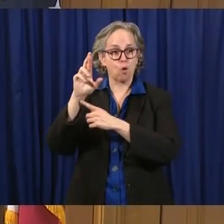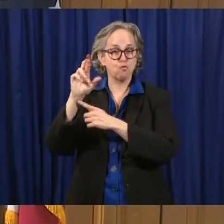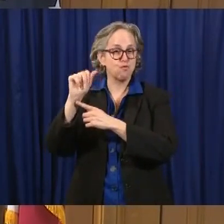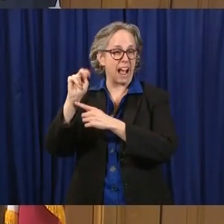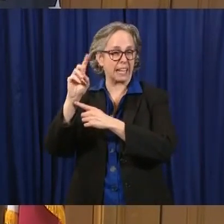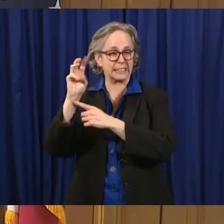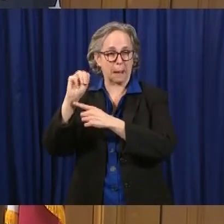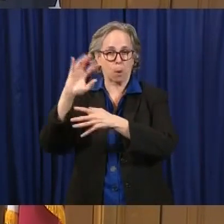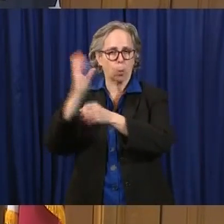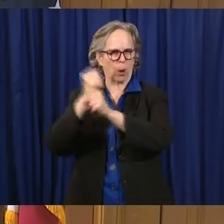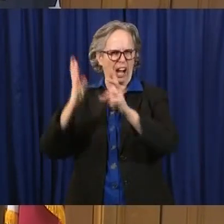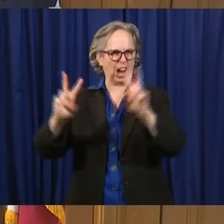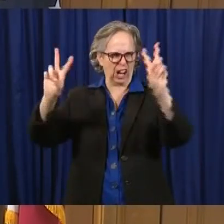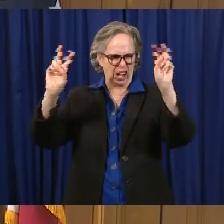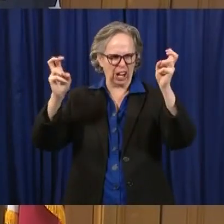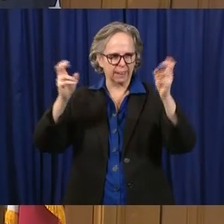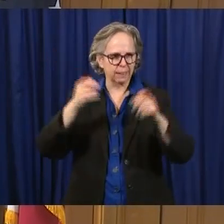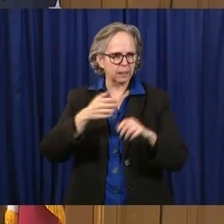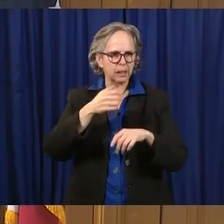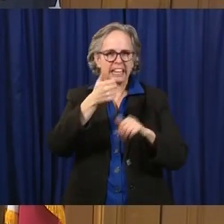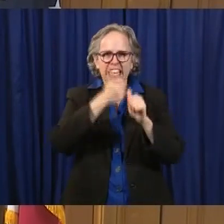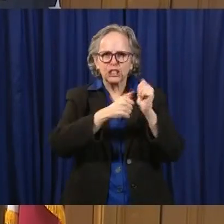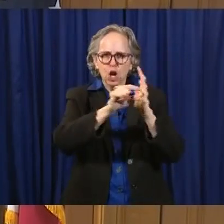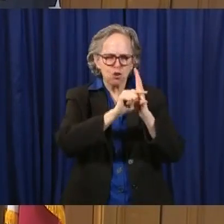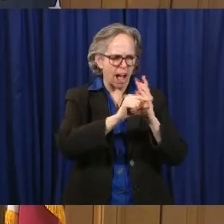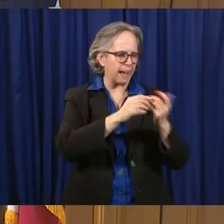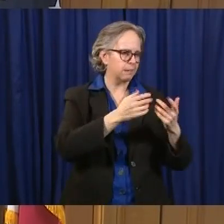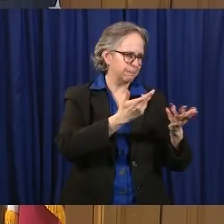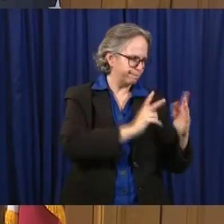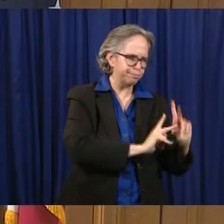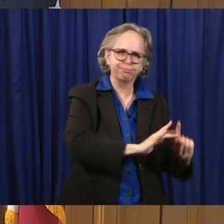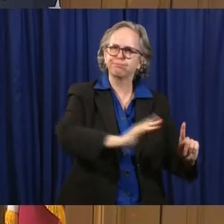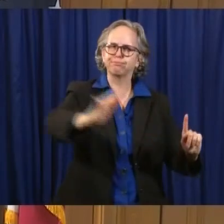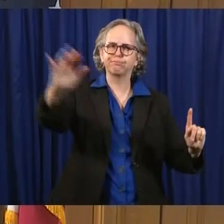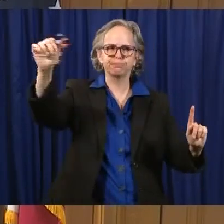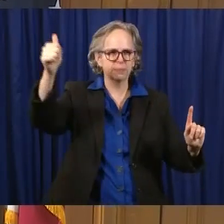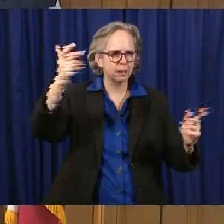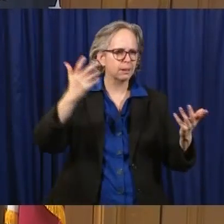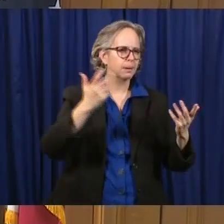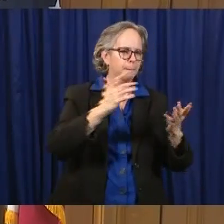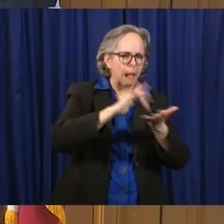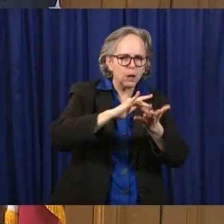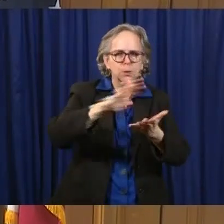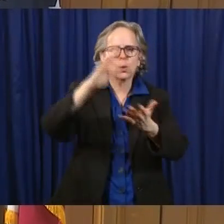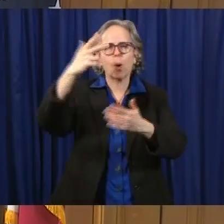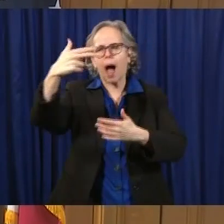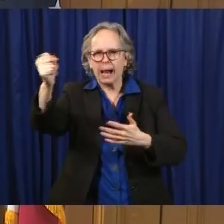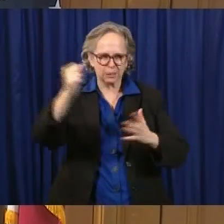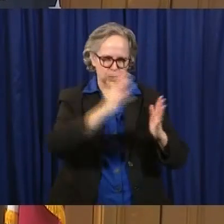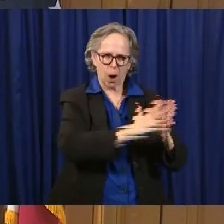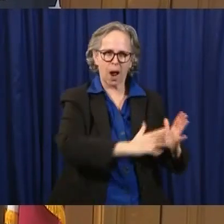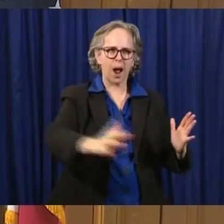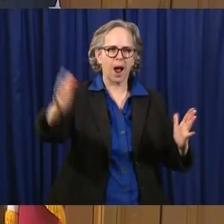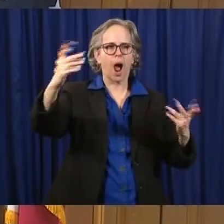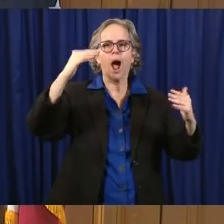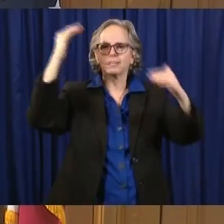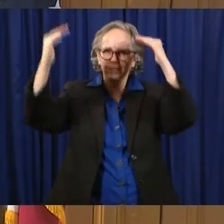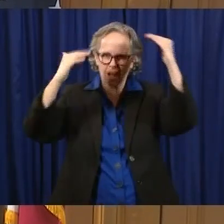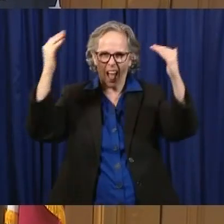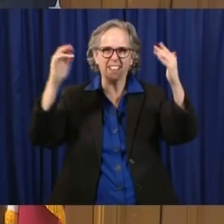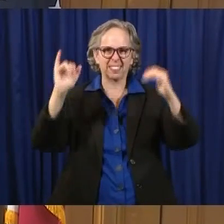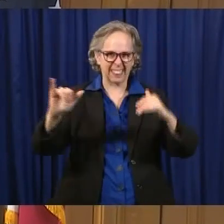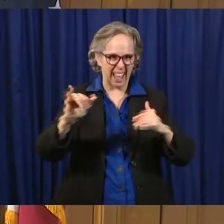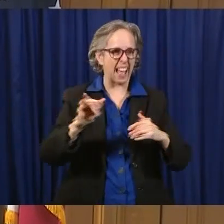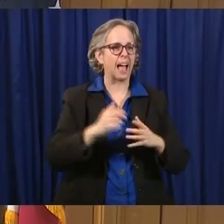that's K through 5, 6 through 8, and 9 through 12, and also college/adult, will each